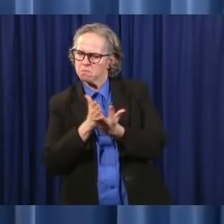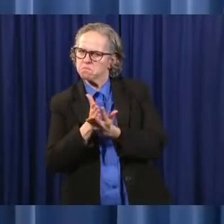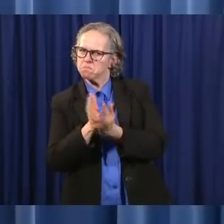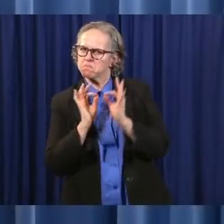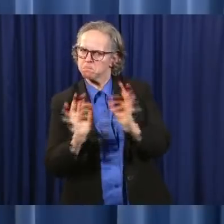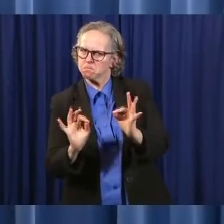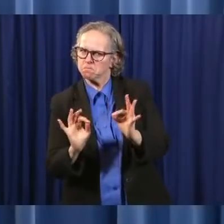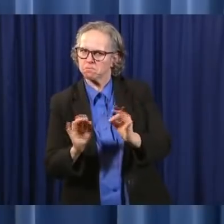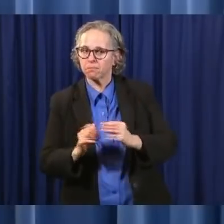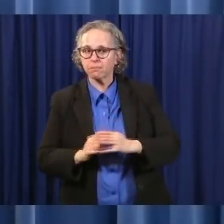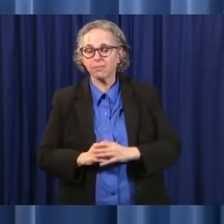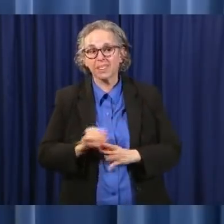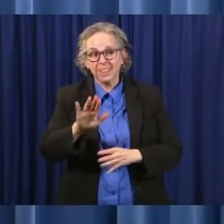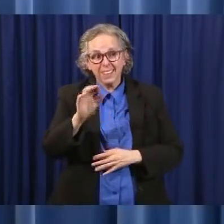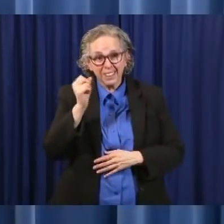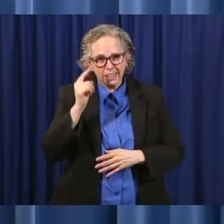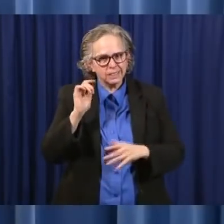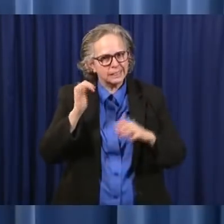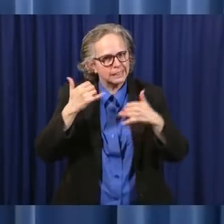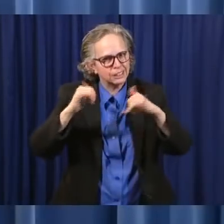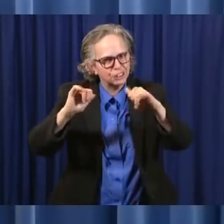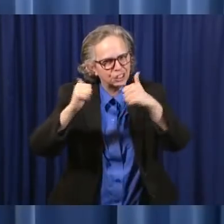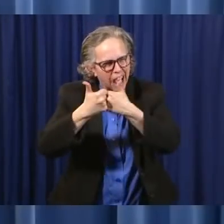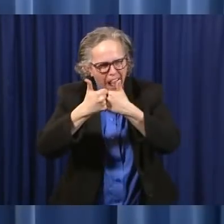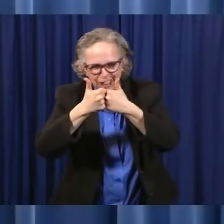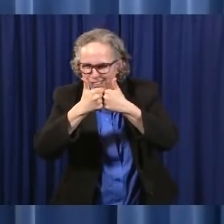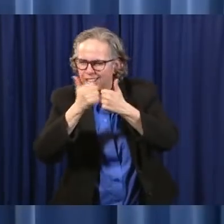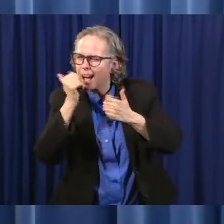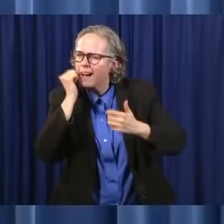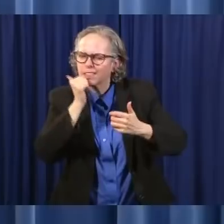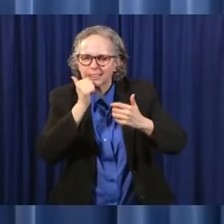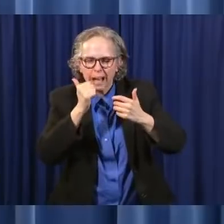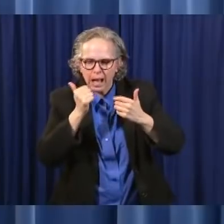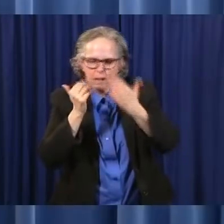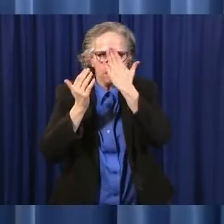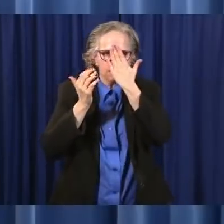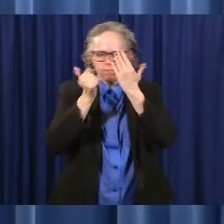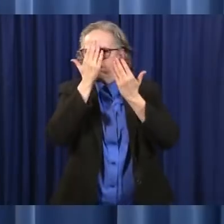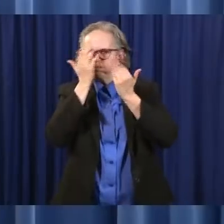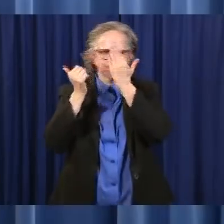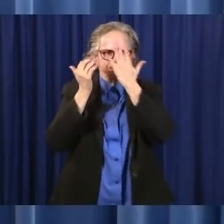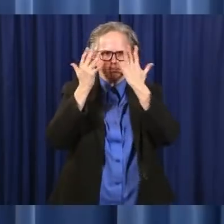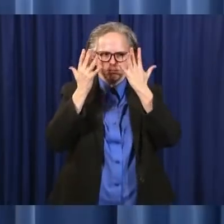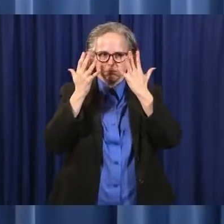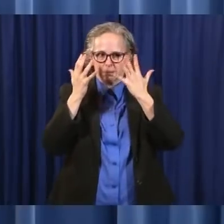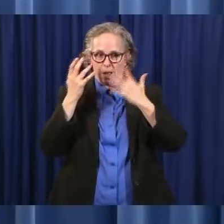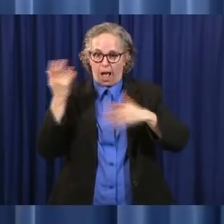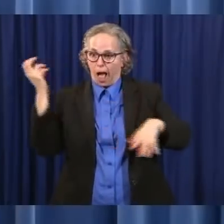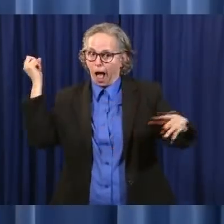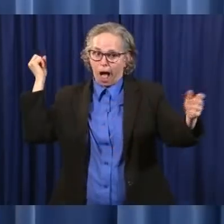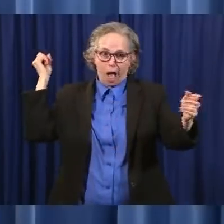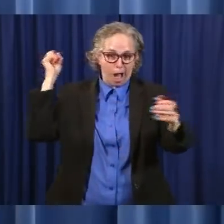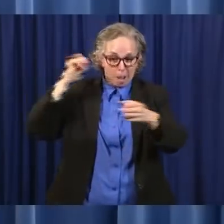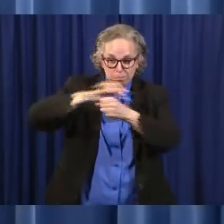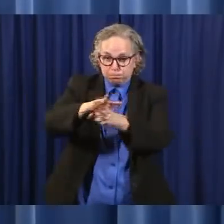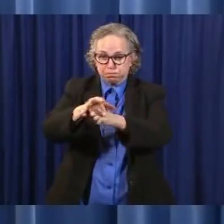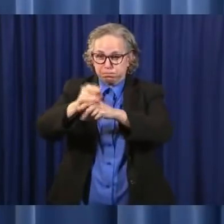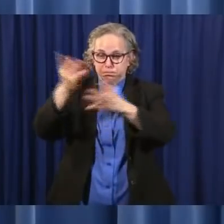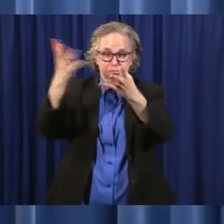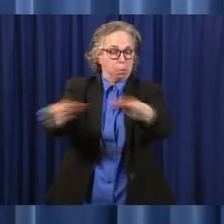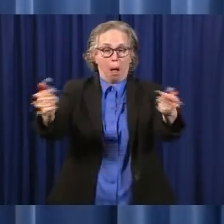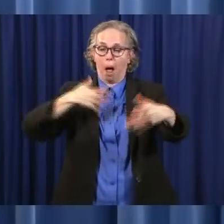the challenge continues every single day. It's not like we've played this game out.